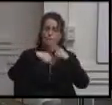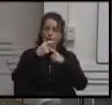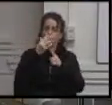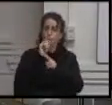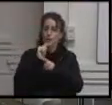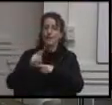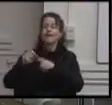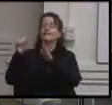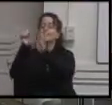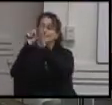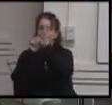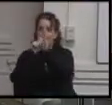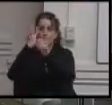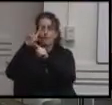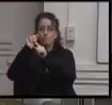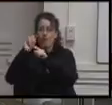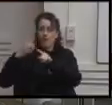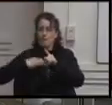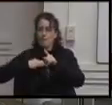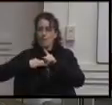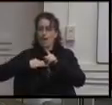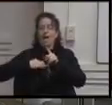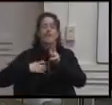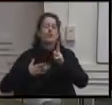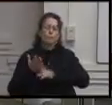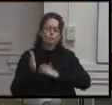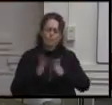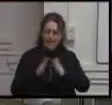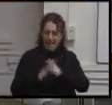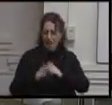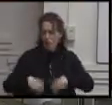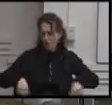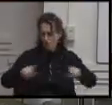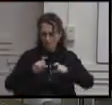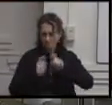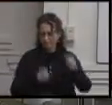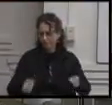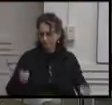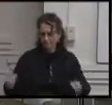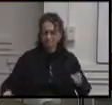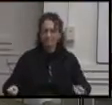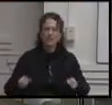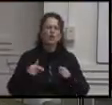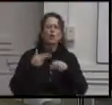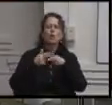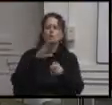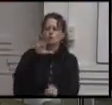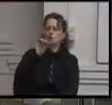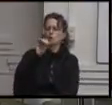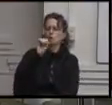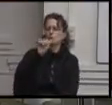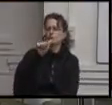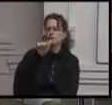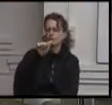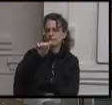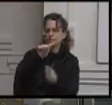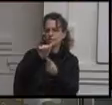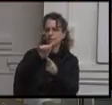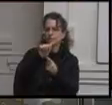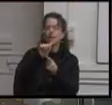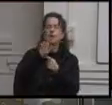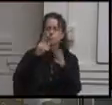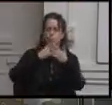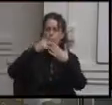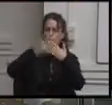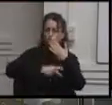country is now looking at this COSA model, Circle of Support and Accountability, as one of the very, shall we say, cutting-edge ways